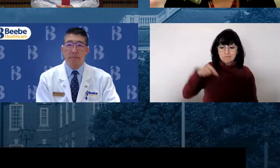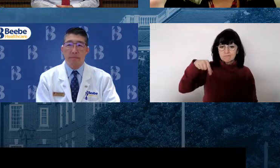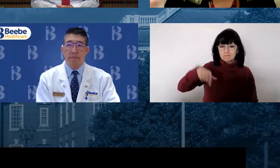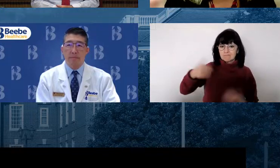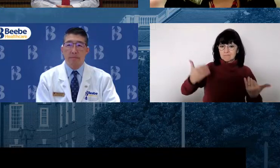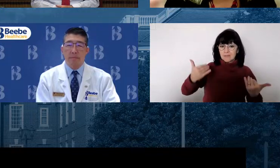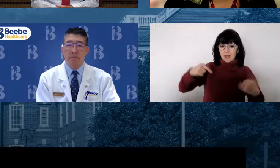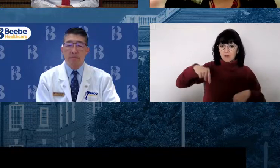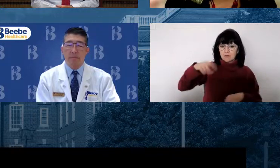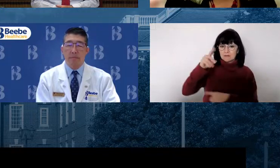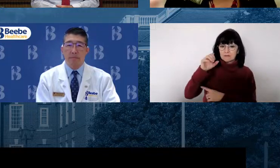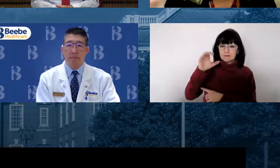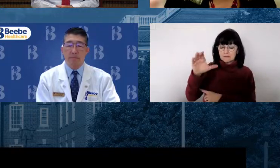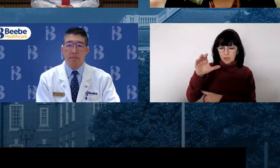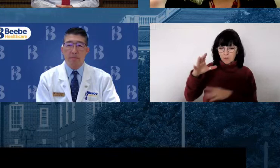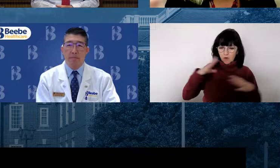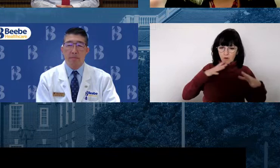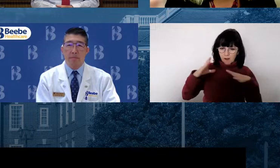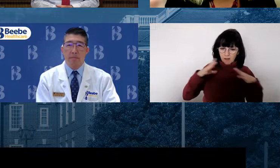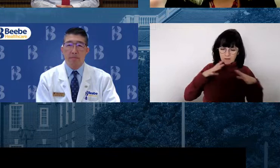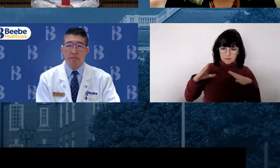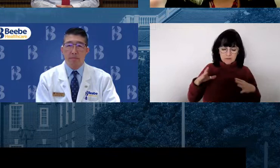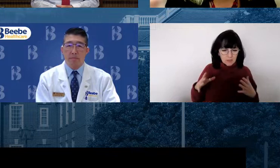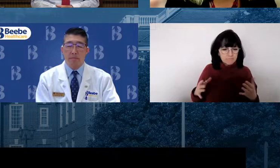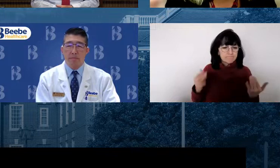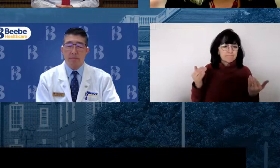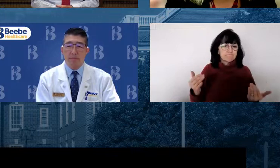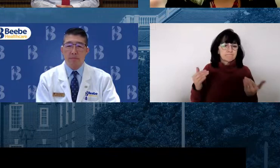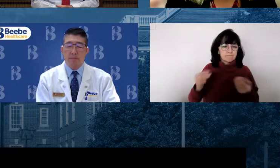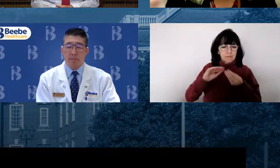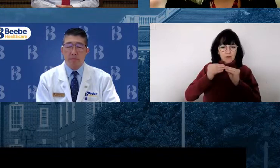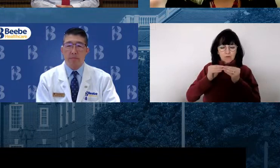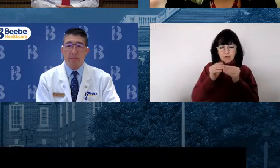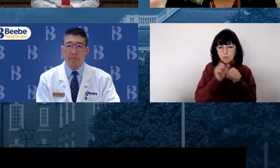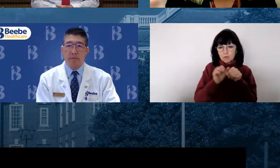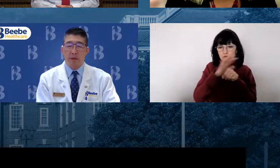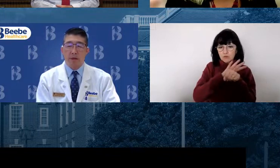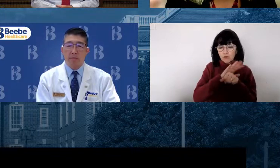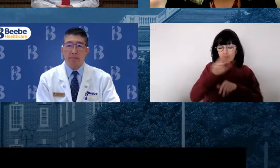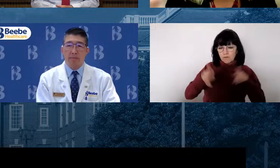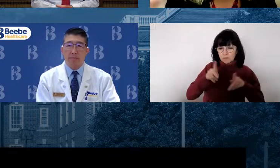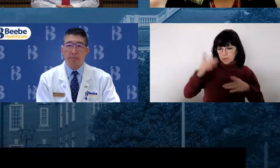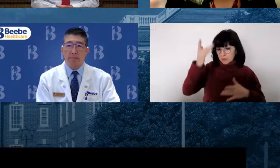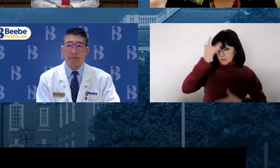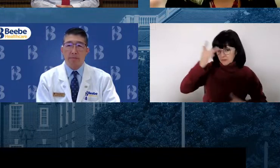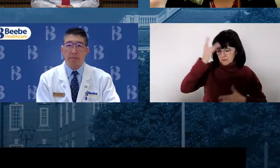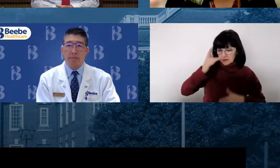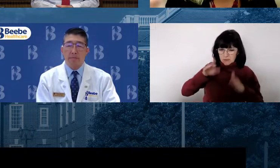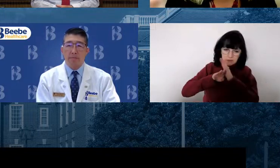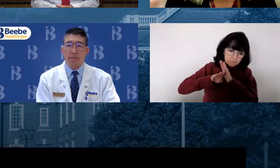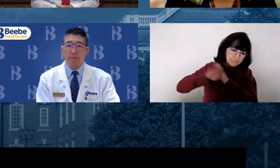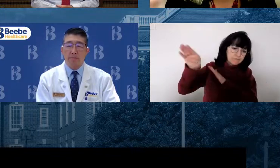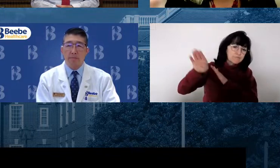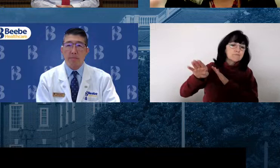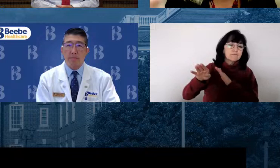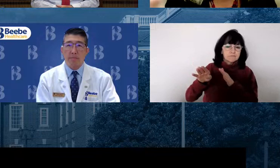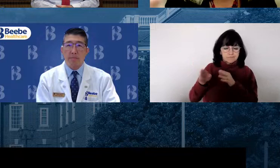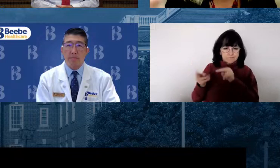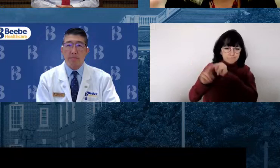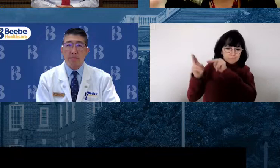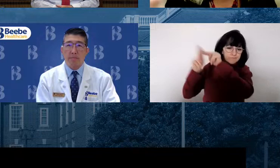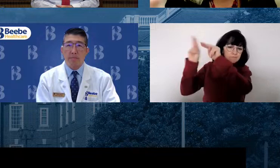holiday surge in COVID-19 cases across our state. We're privileged today to have as part of our